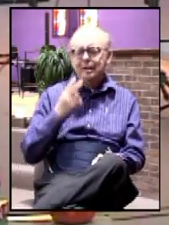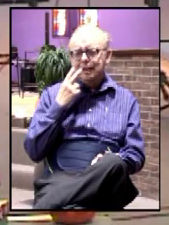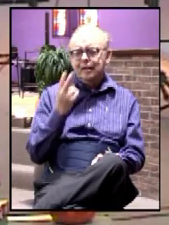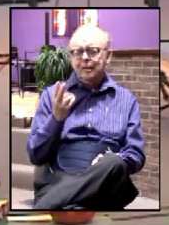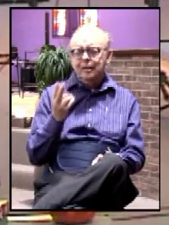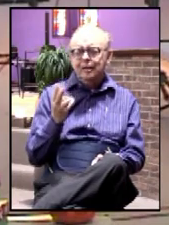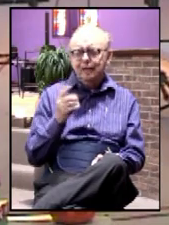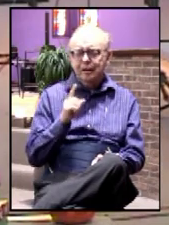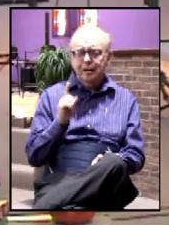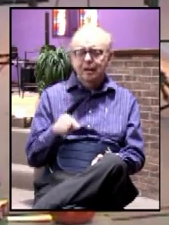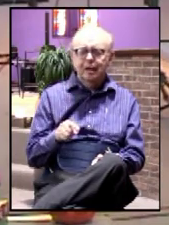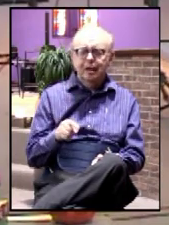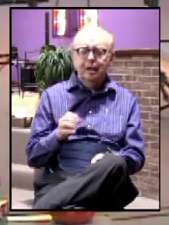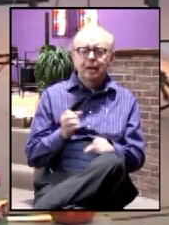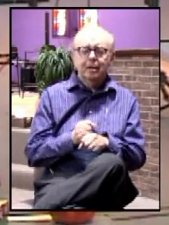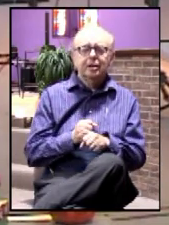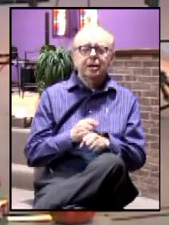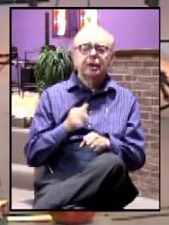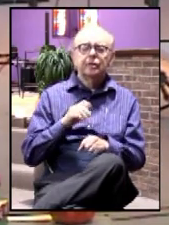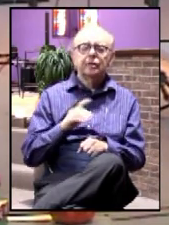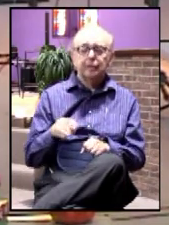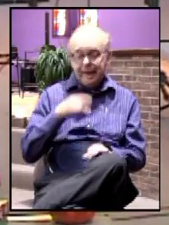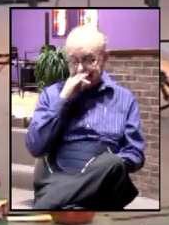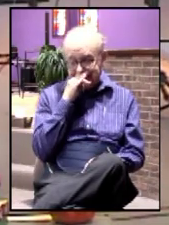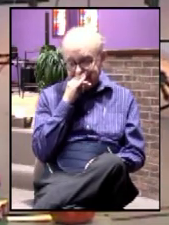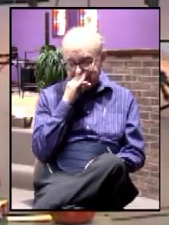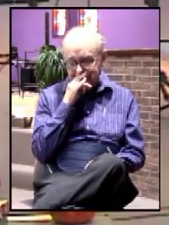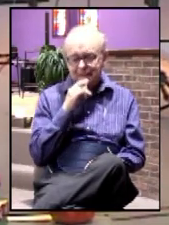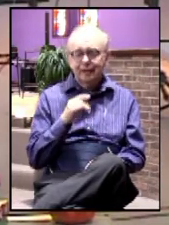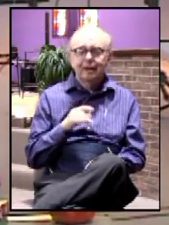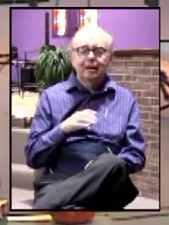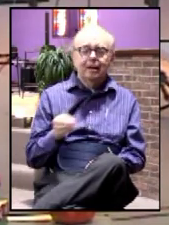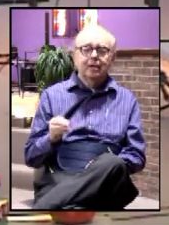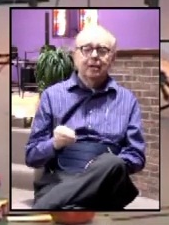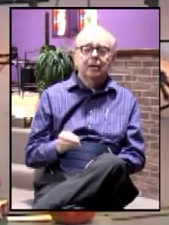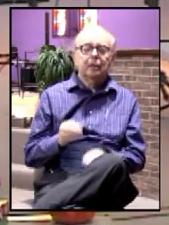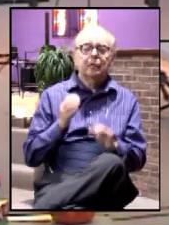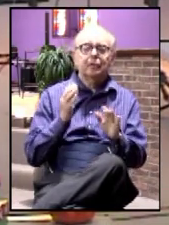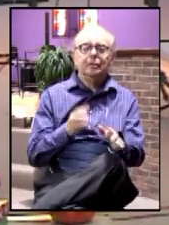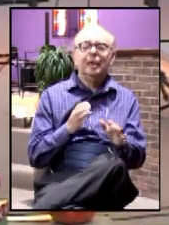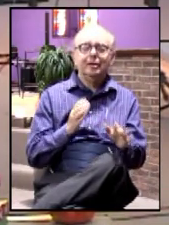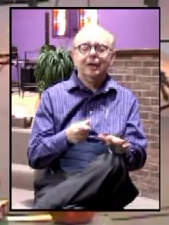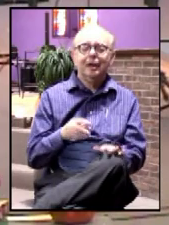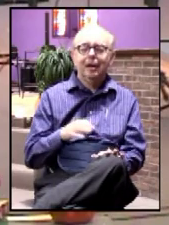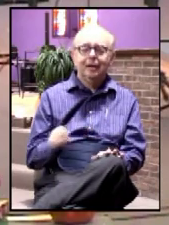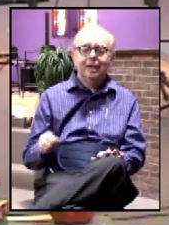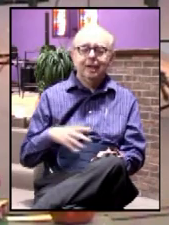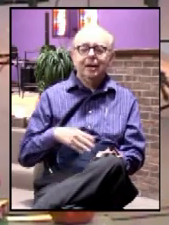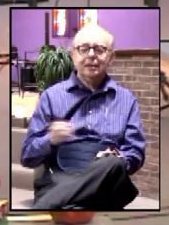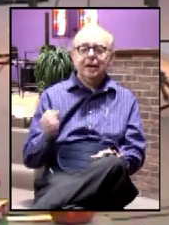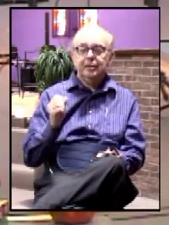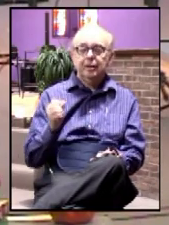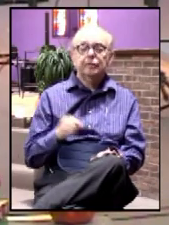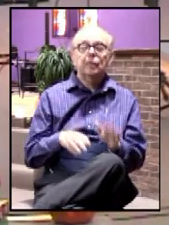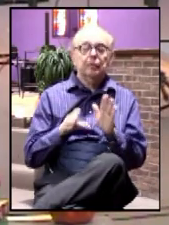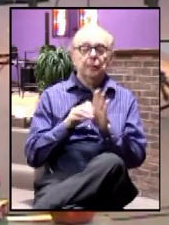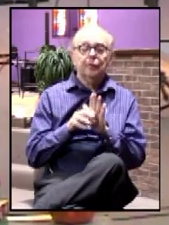See, you guys need to get your grandkids or great-grandkids, and you need to take them to the